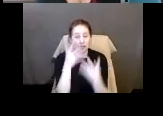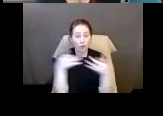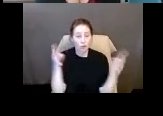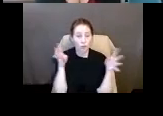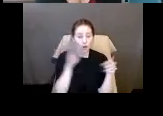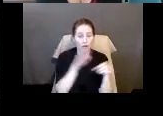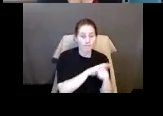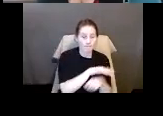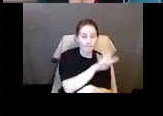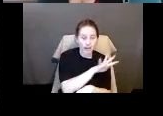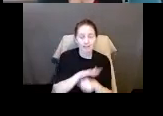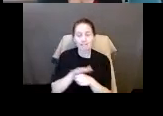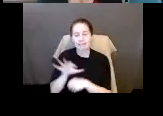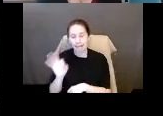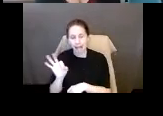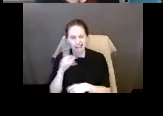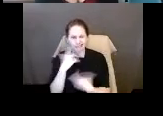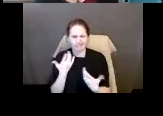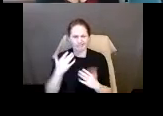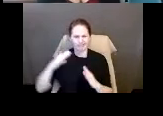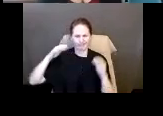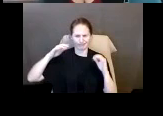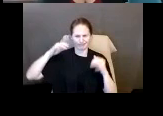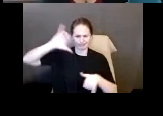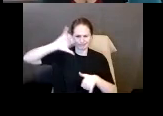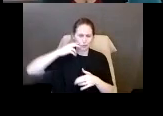site 9 that are at best 2 meters high,